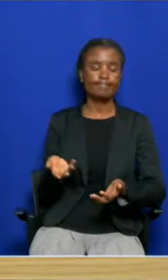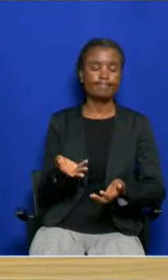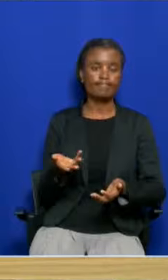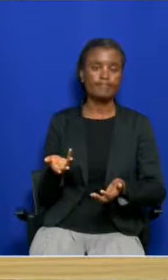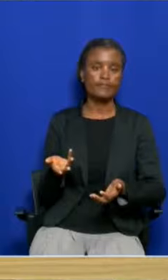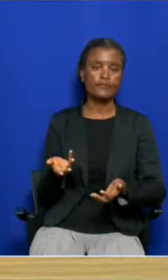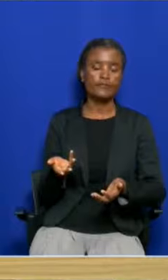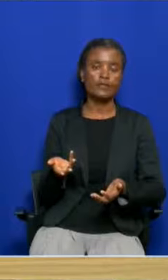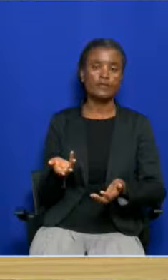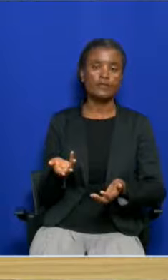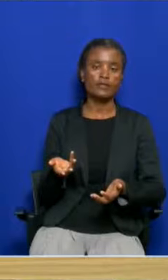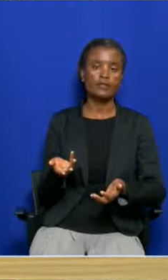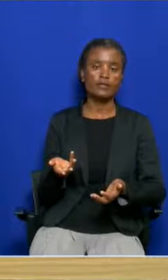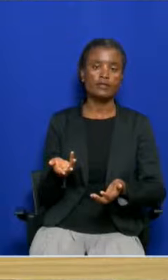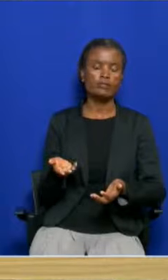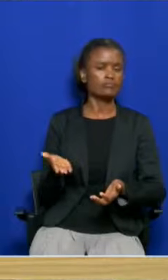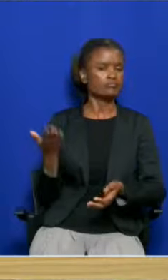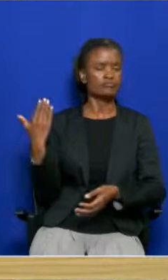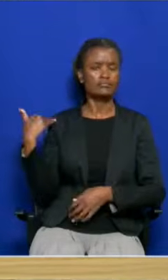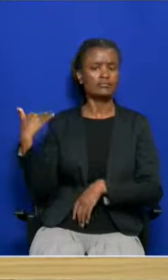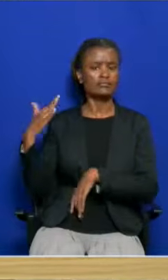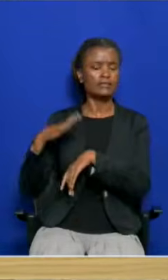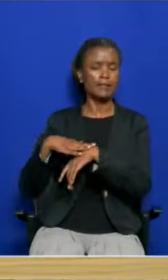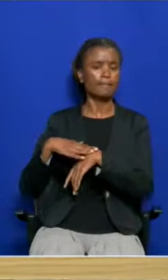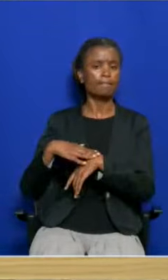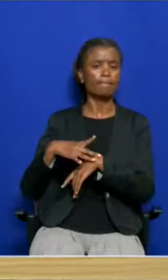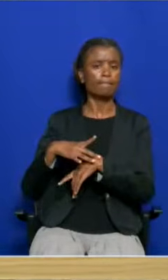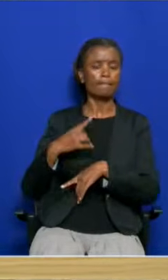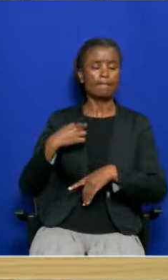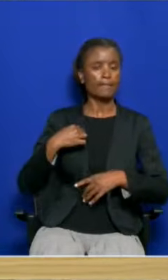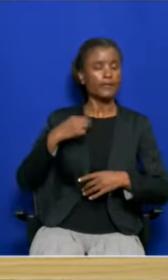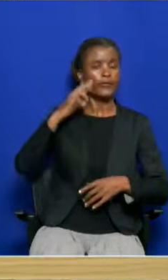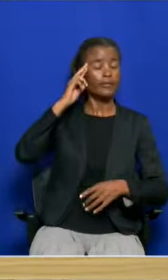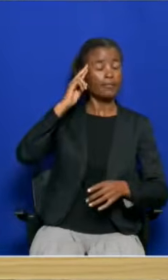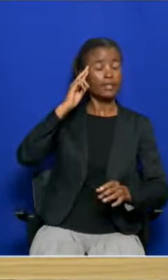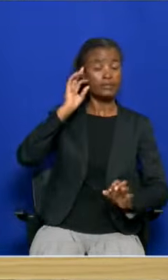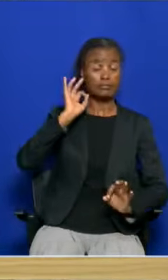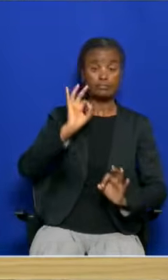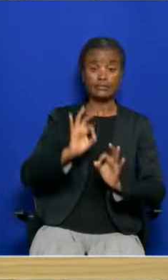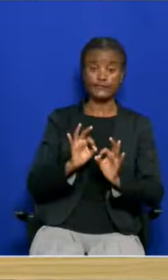time back. So I can't recall exactly.